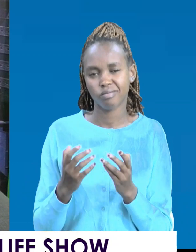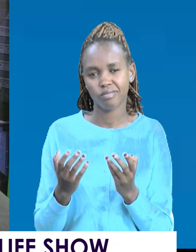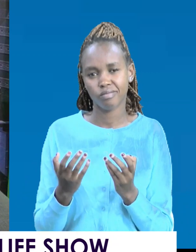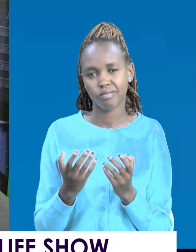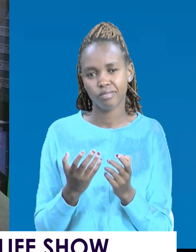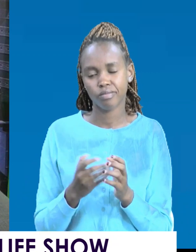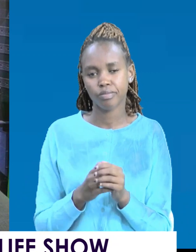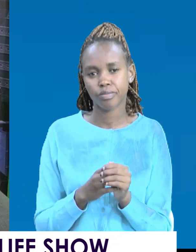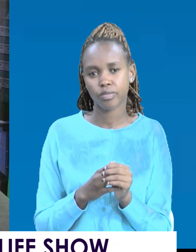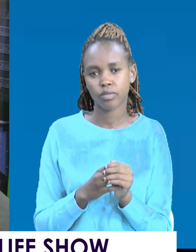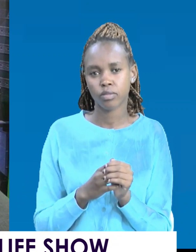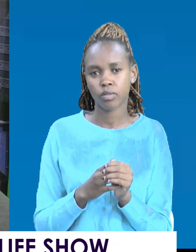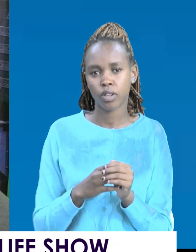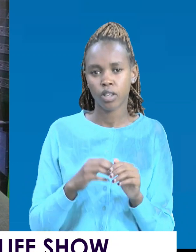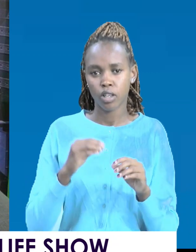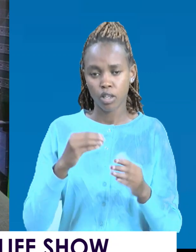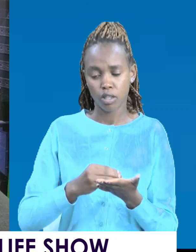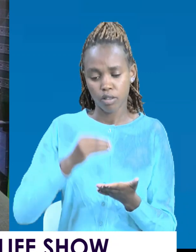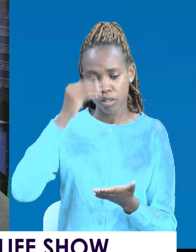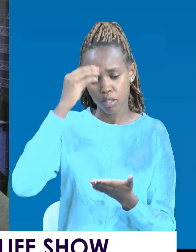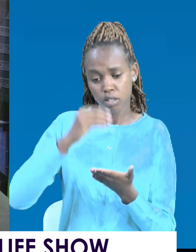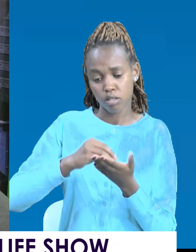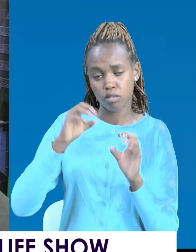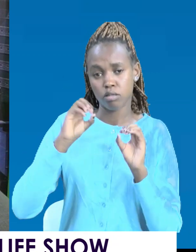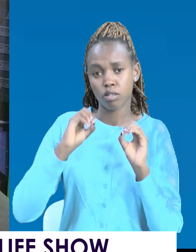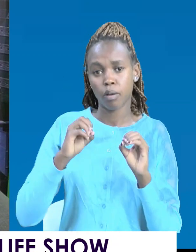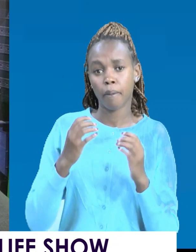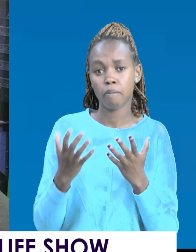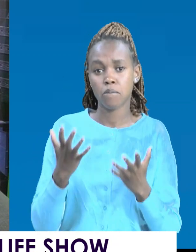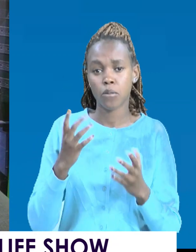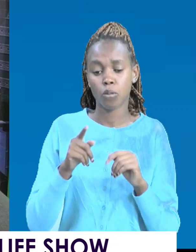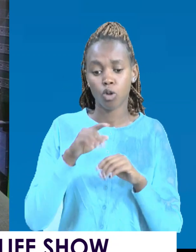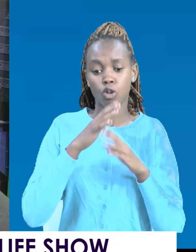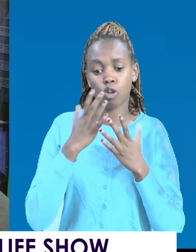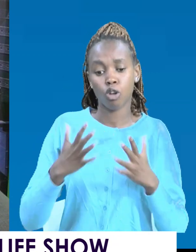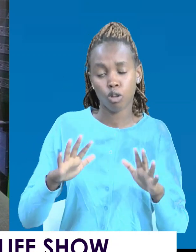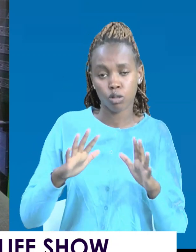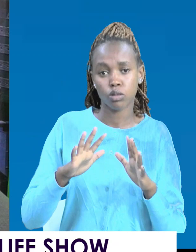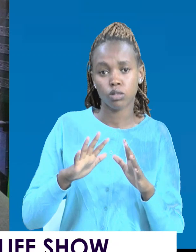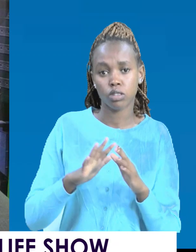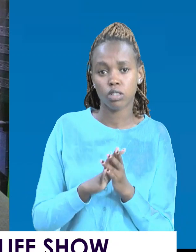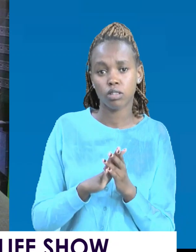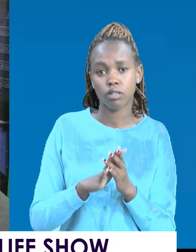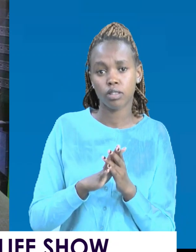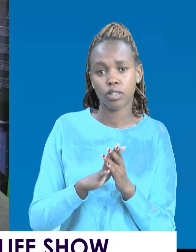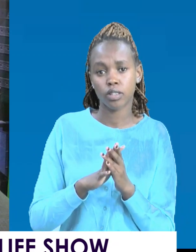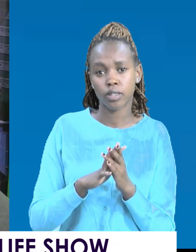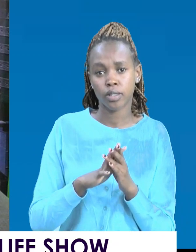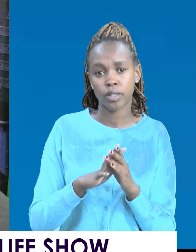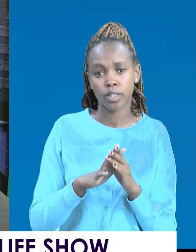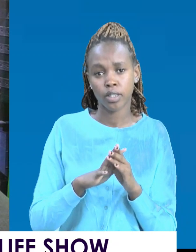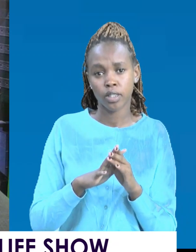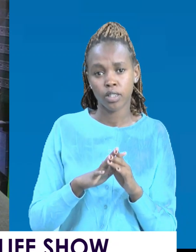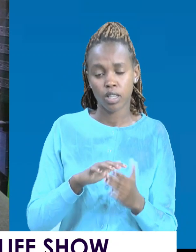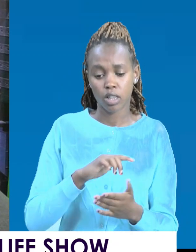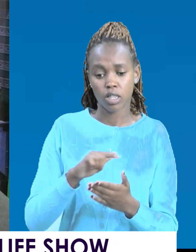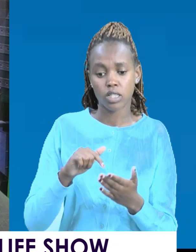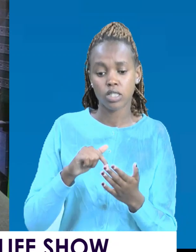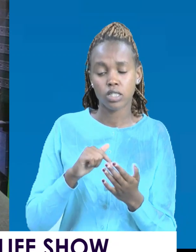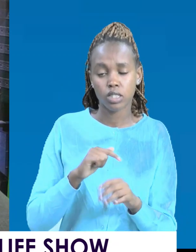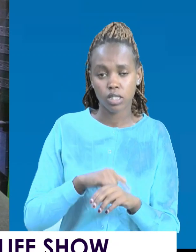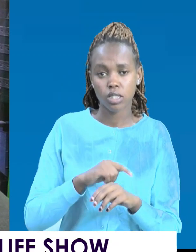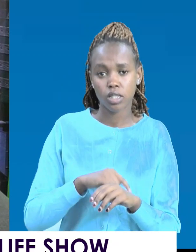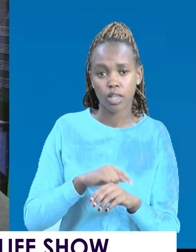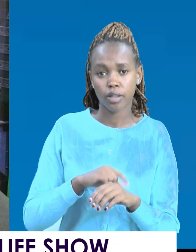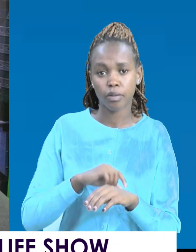because you did not learn? So what if maybe you lost what you think you shouldn't have lost? Now it is time for you to